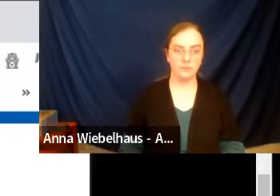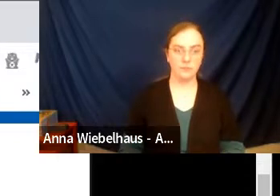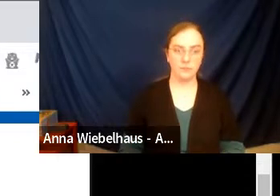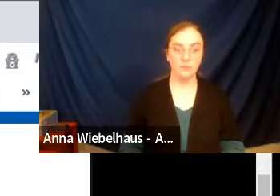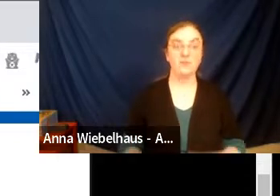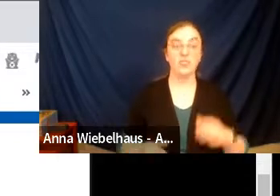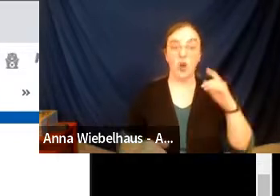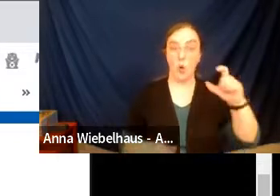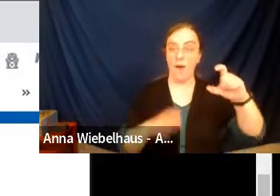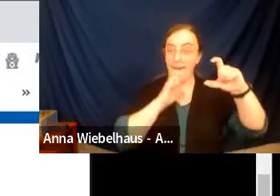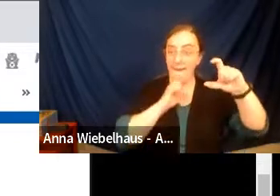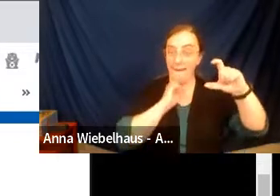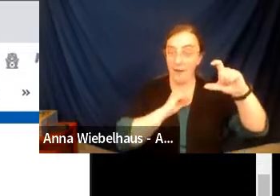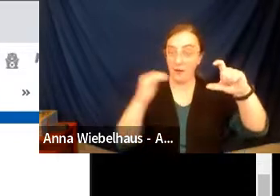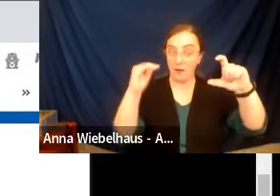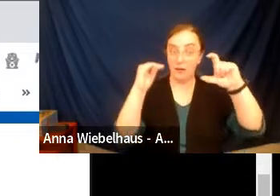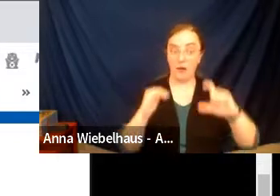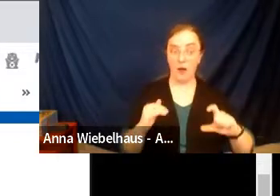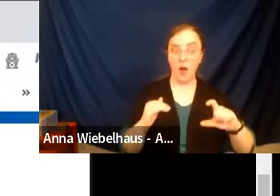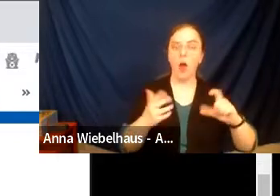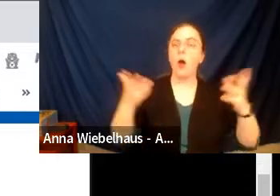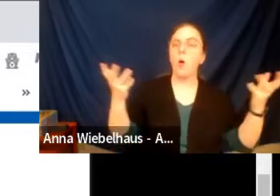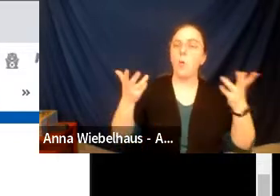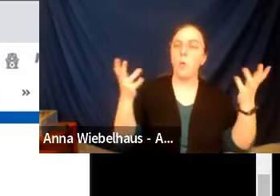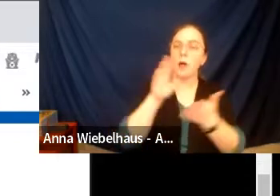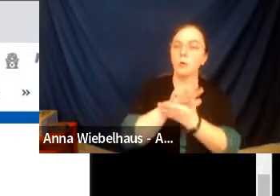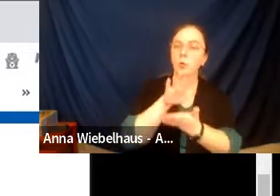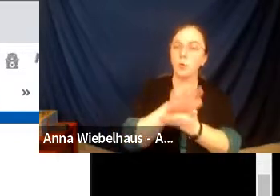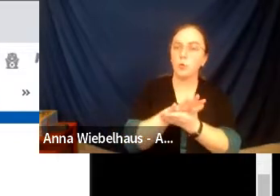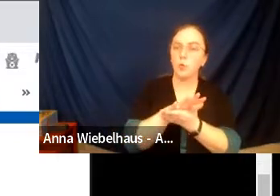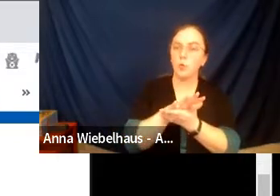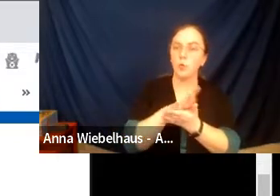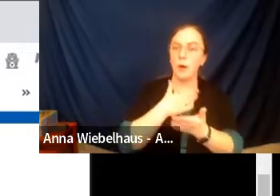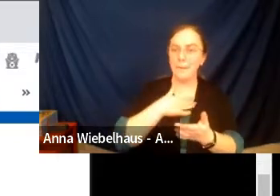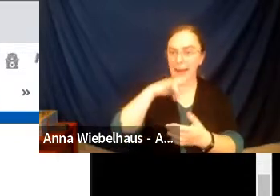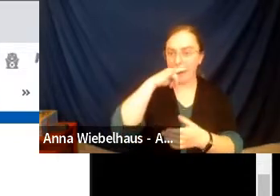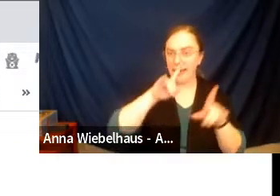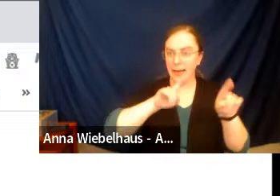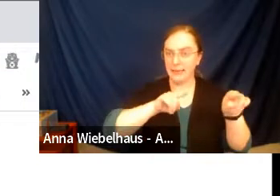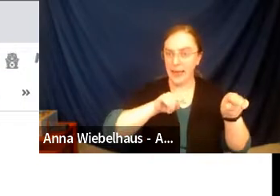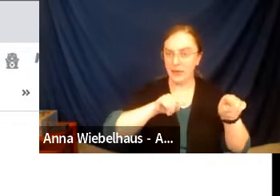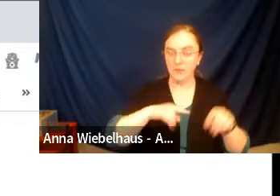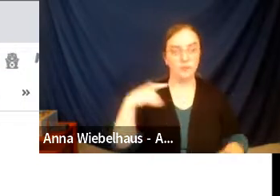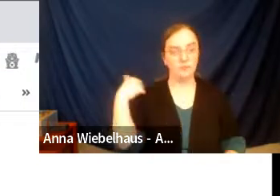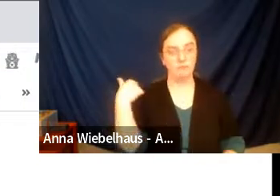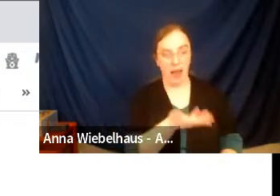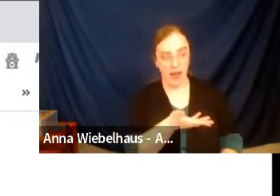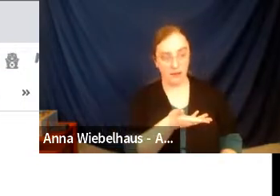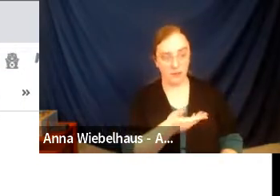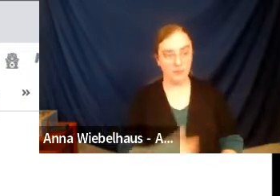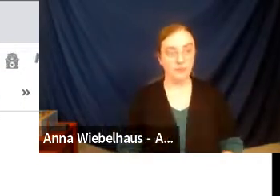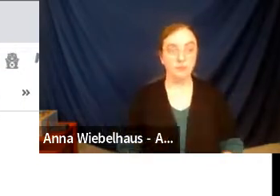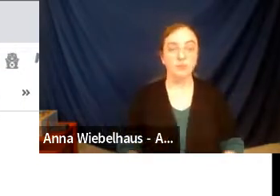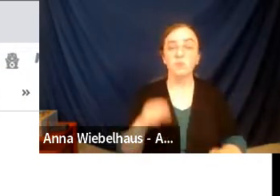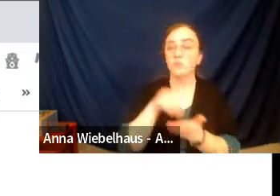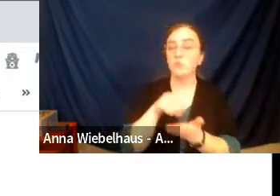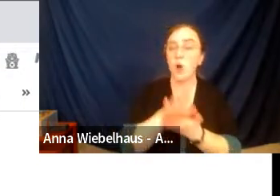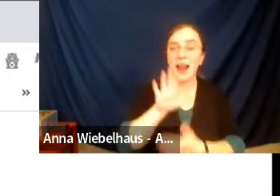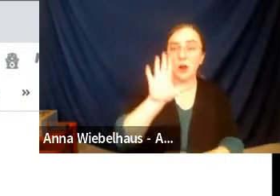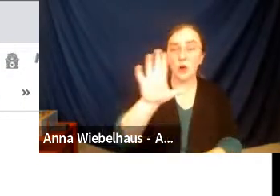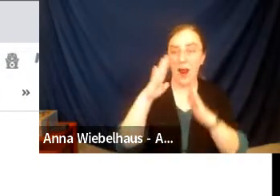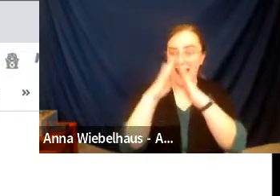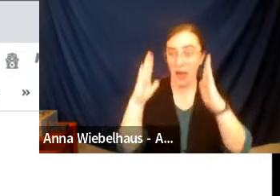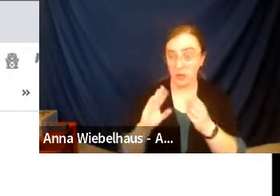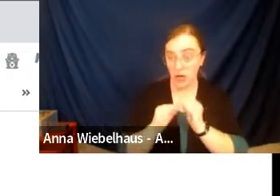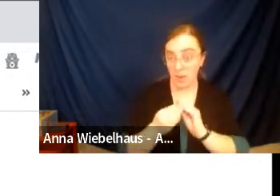our neighborhood school finder. So if you click here, this will take you to our school finder. One very